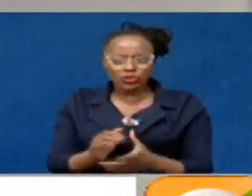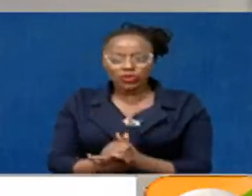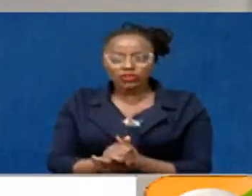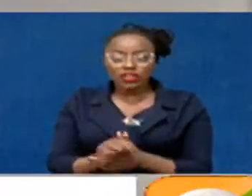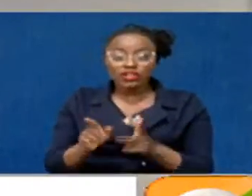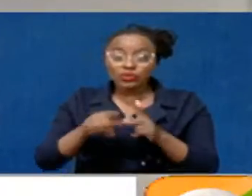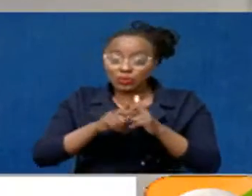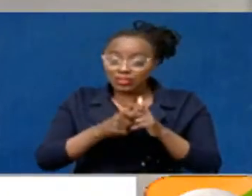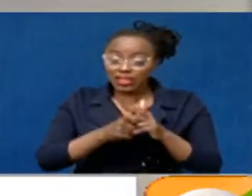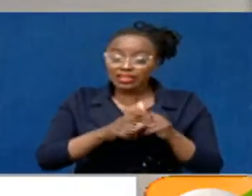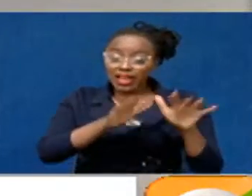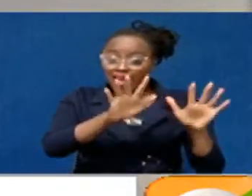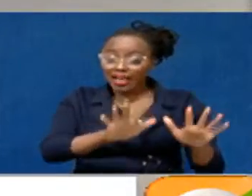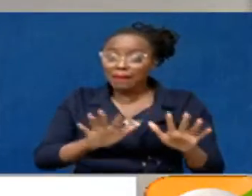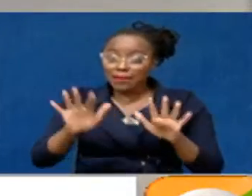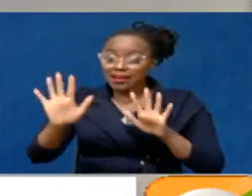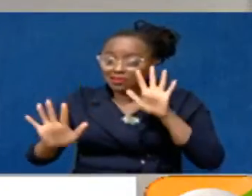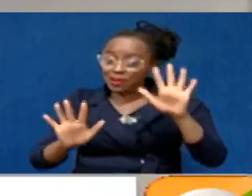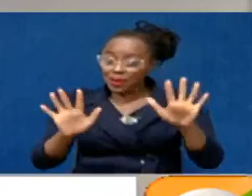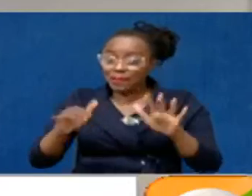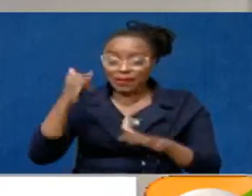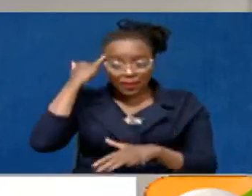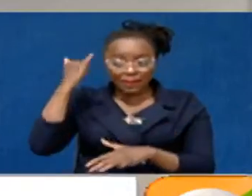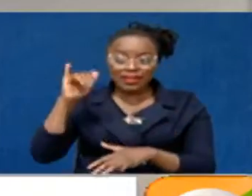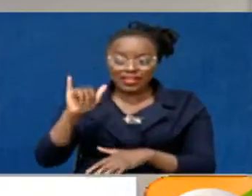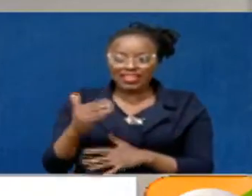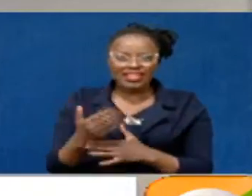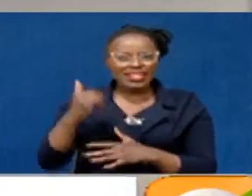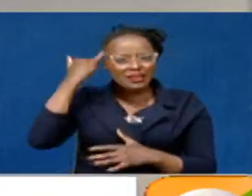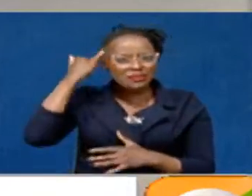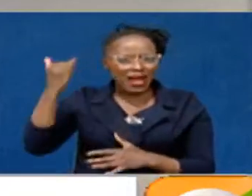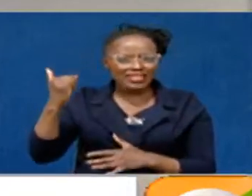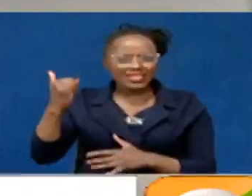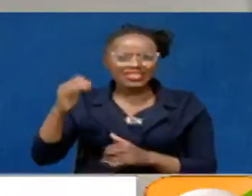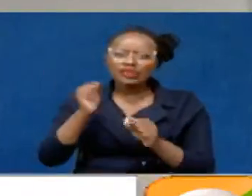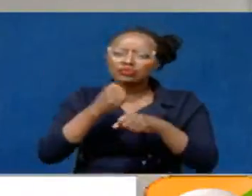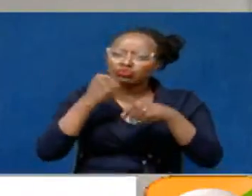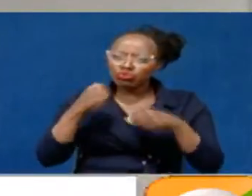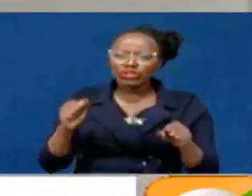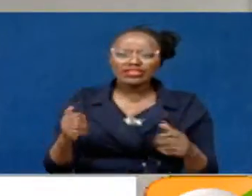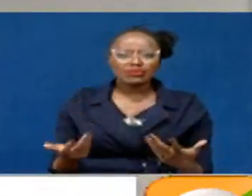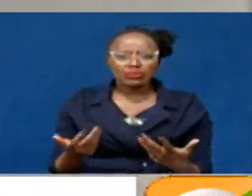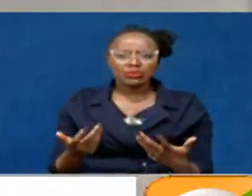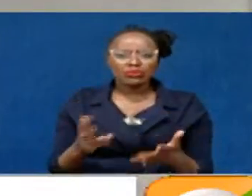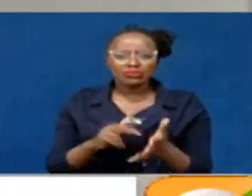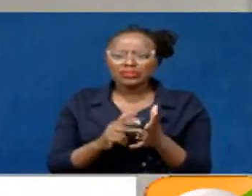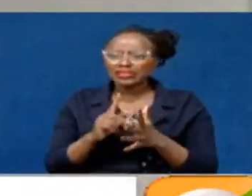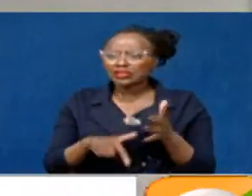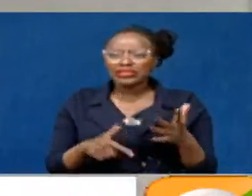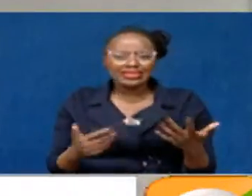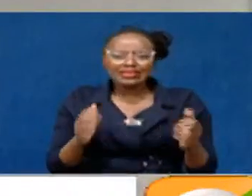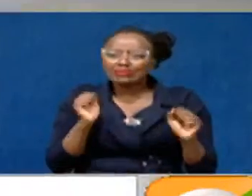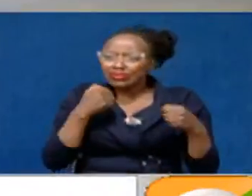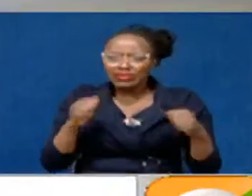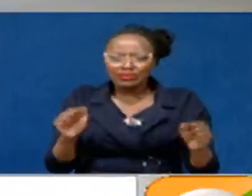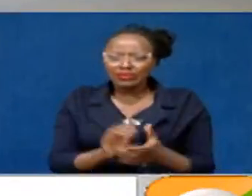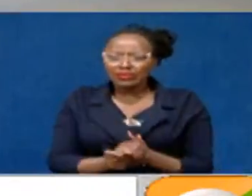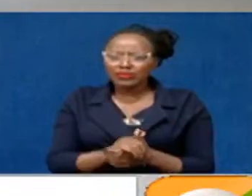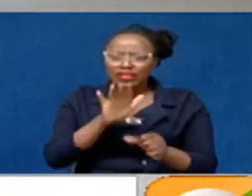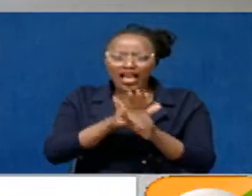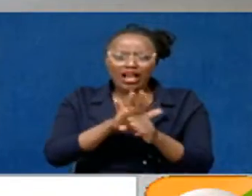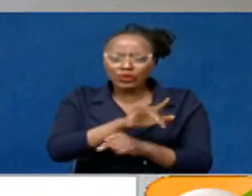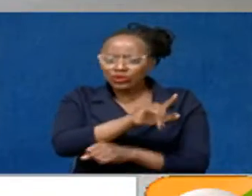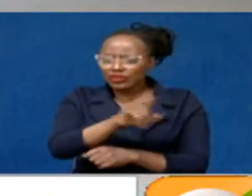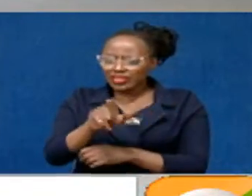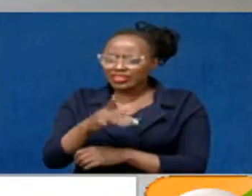2022 to kick off their campaigns. I mean, unimaginable, impossible. So, no, a lot of them